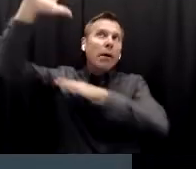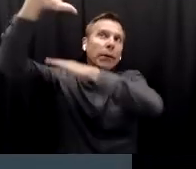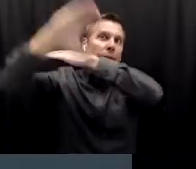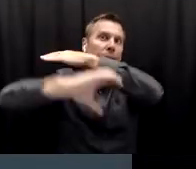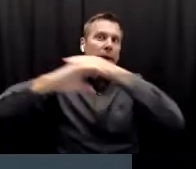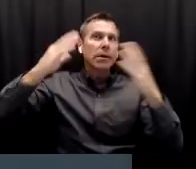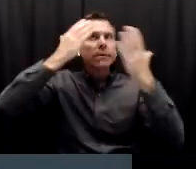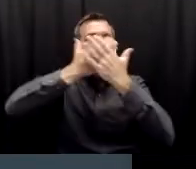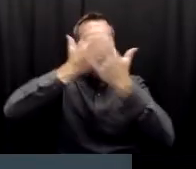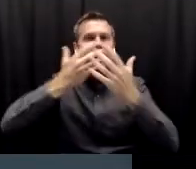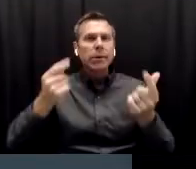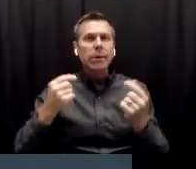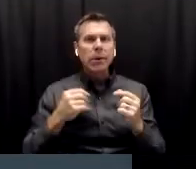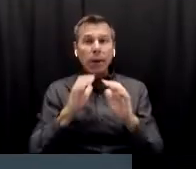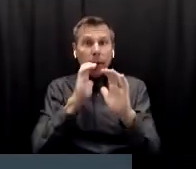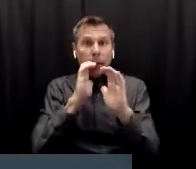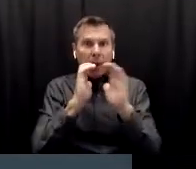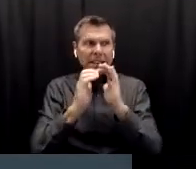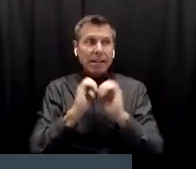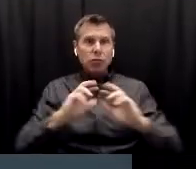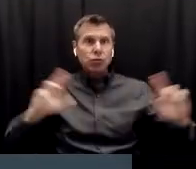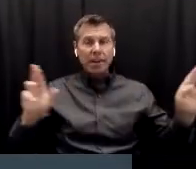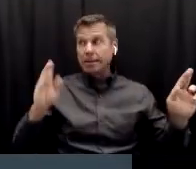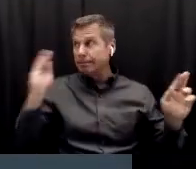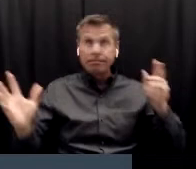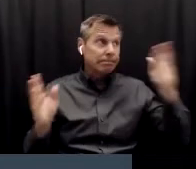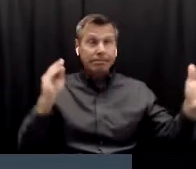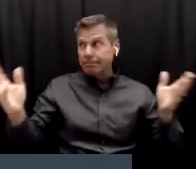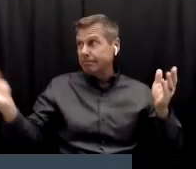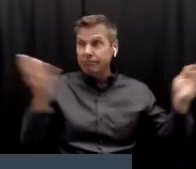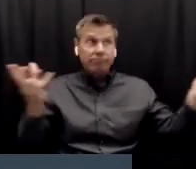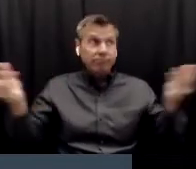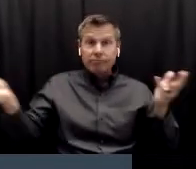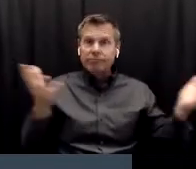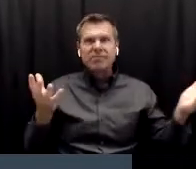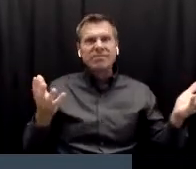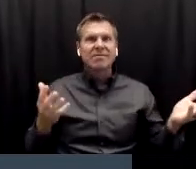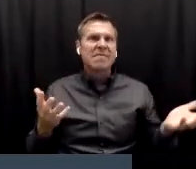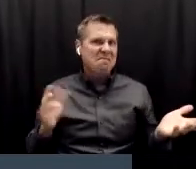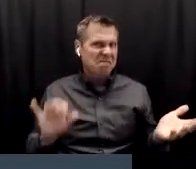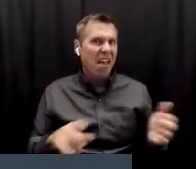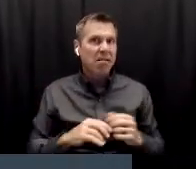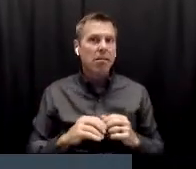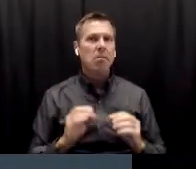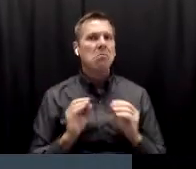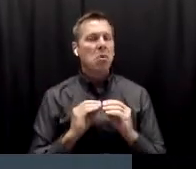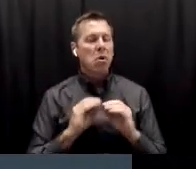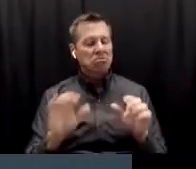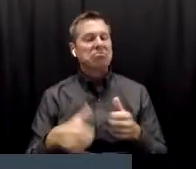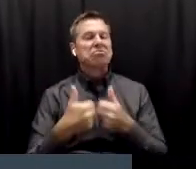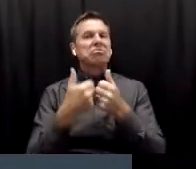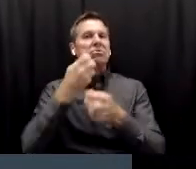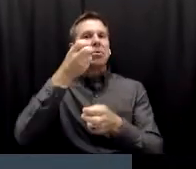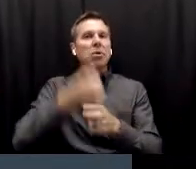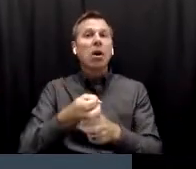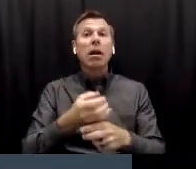have so that we can share it with the group. And it becomes even more difficult, right? If we're looking for